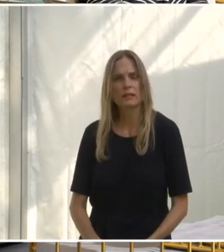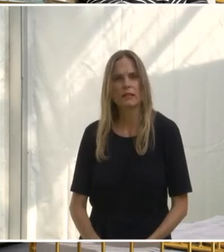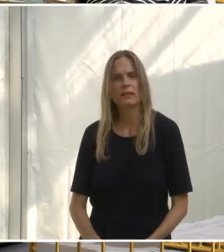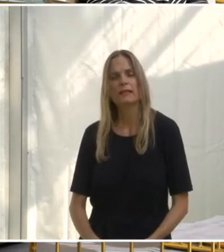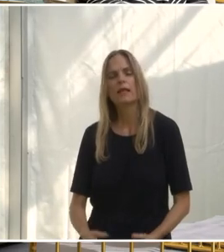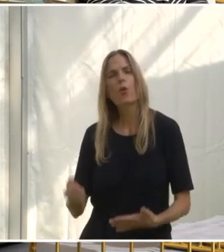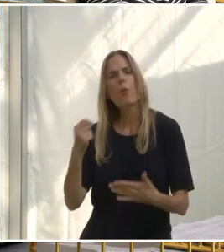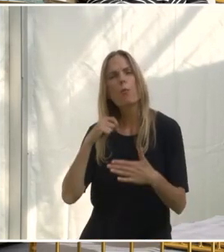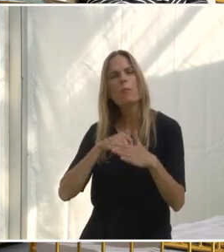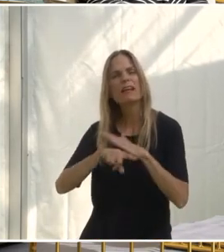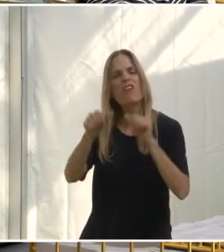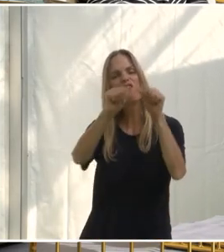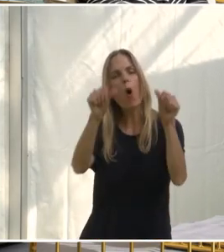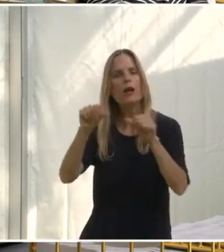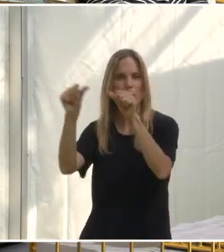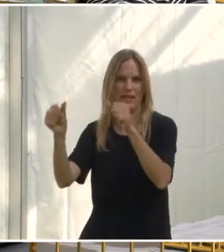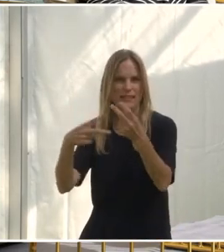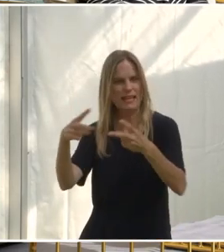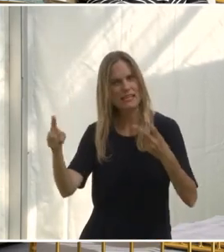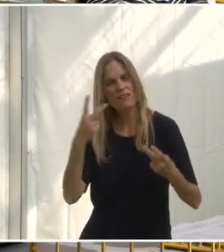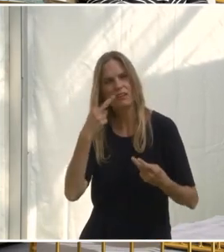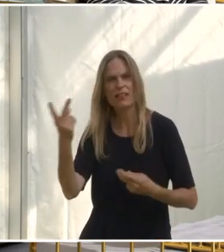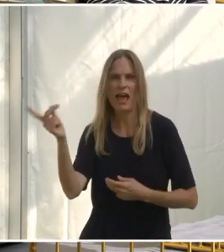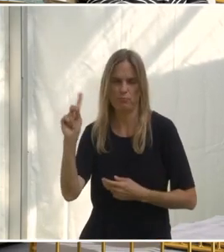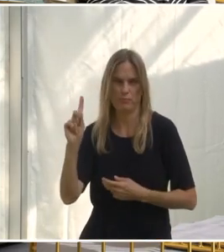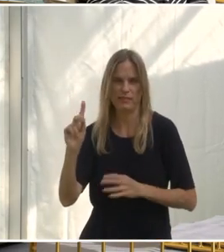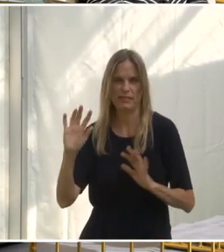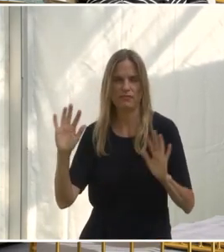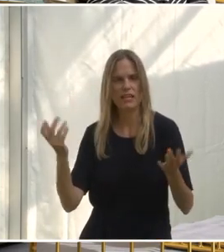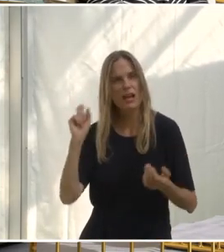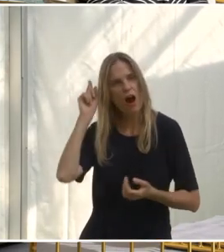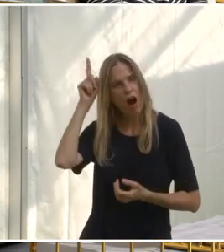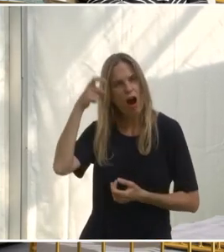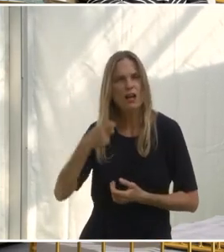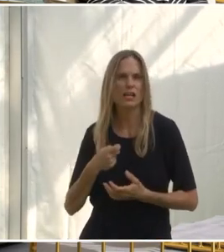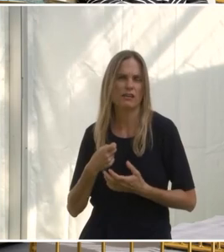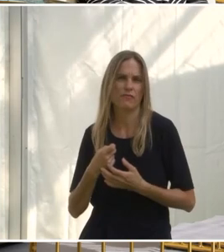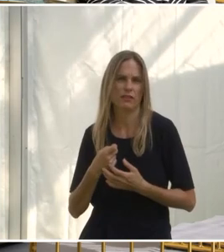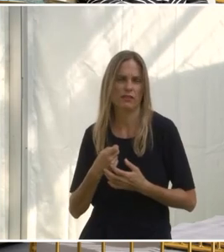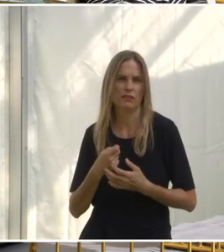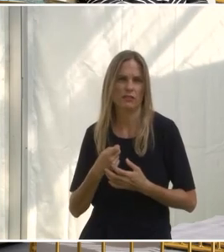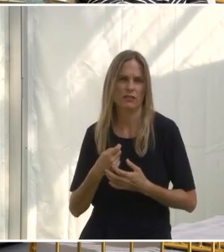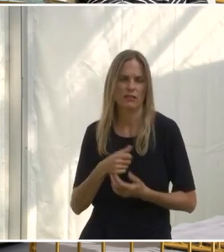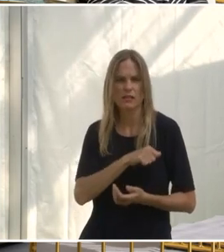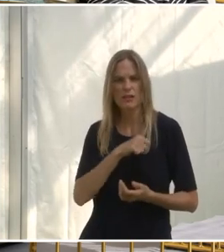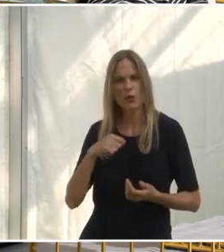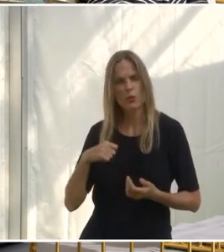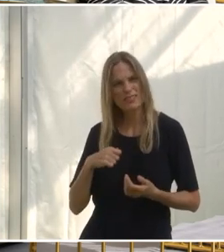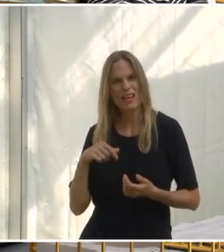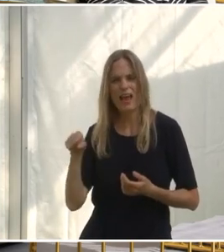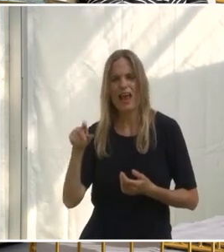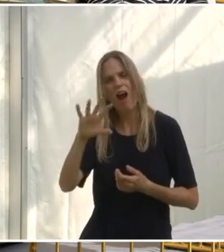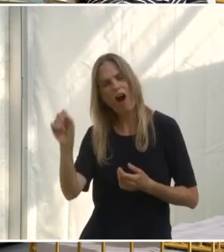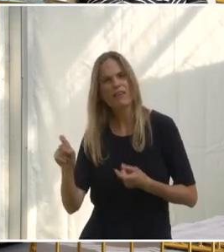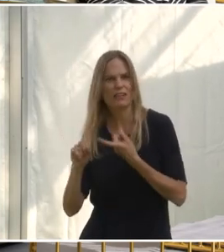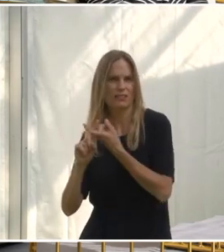migration do you see, and what kind of insights you have got yourself in working in the African